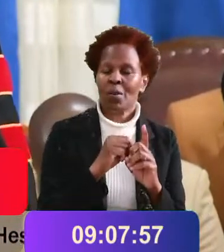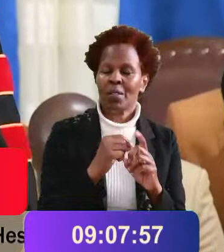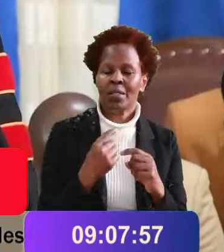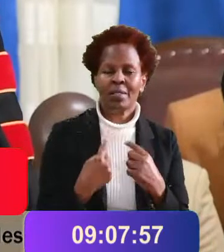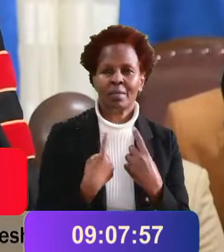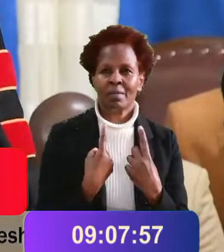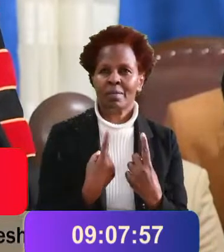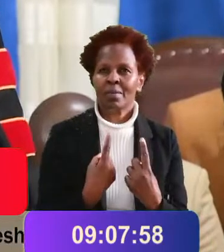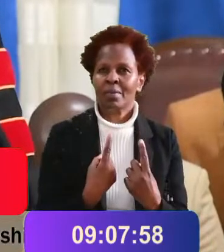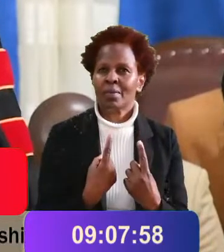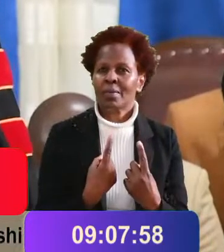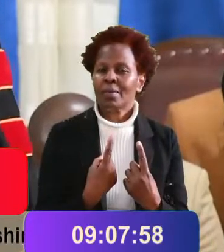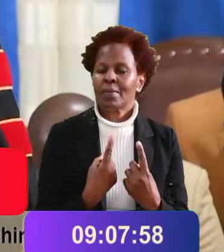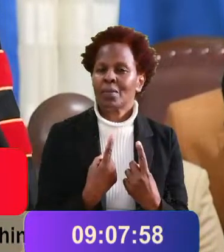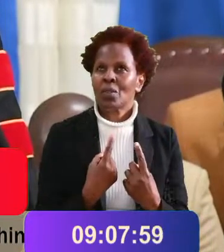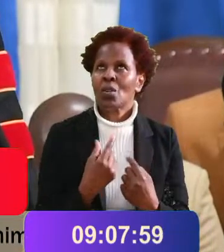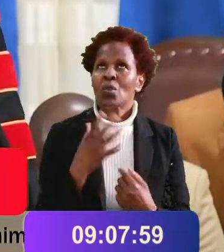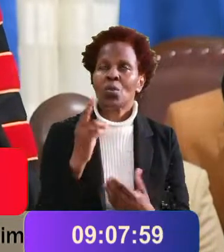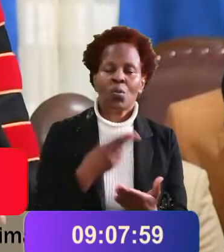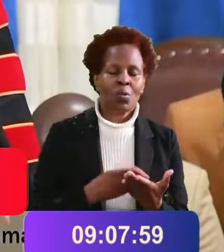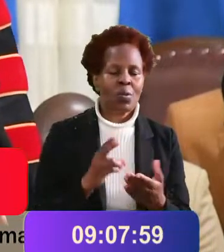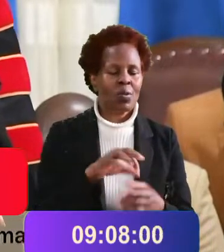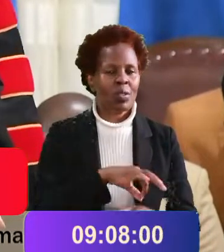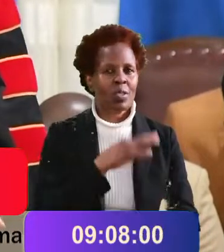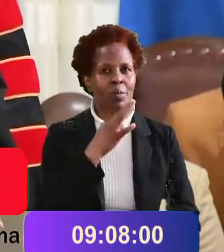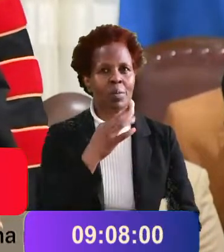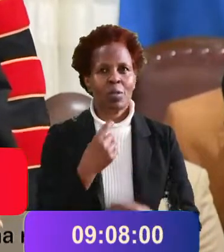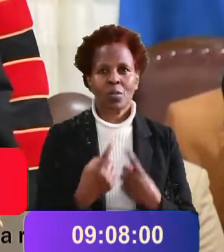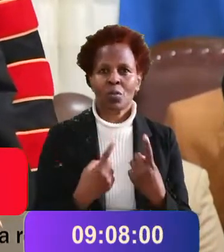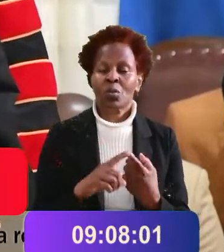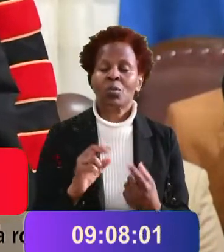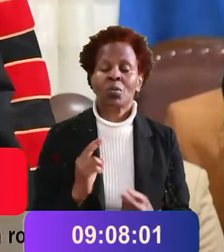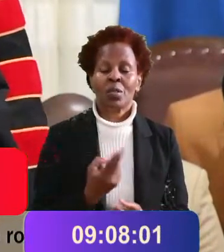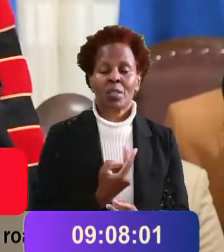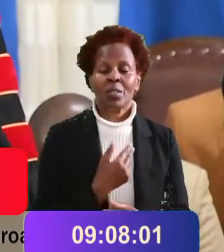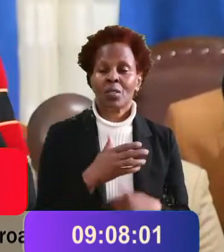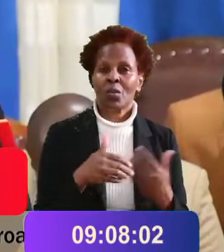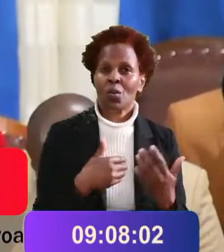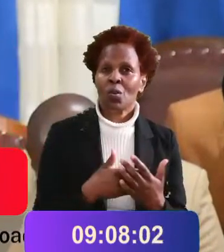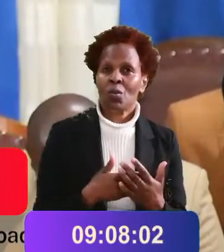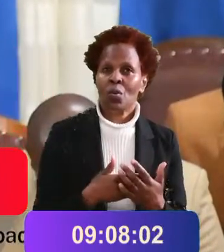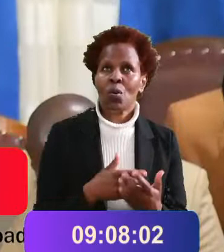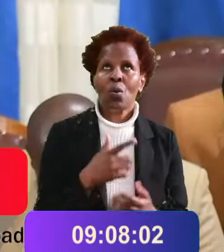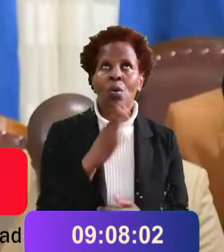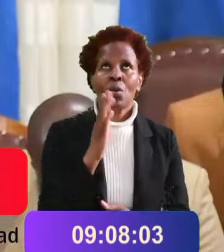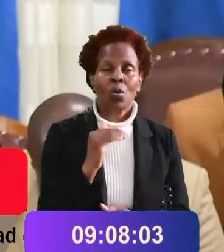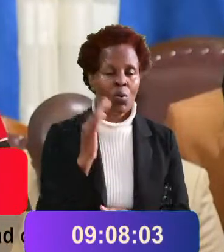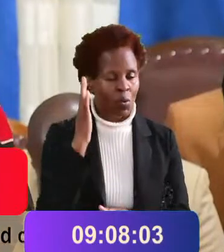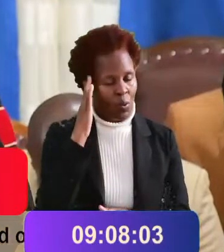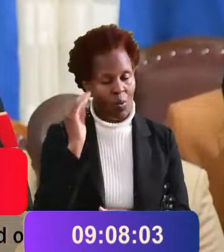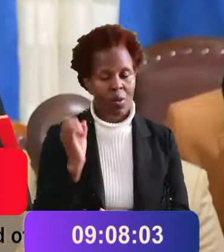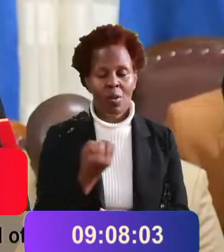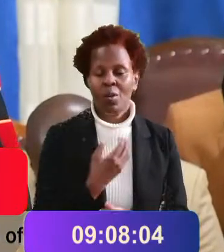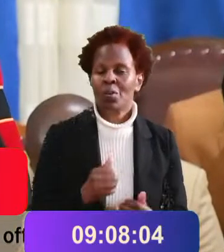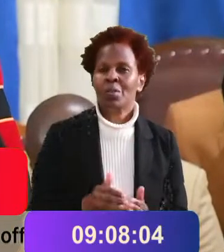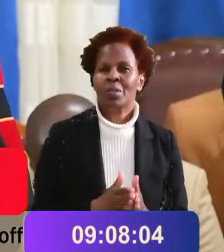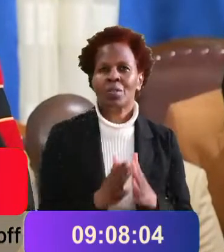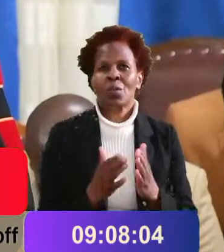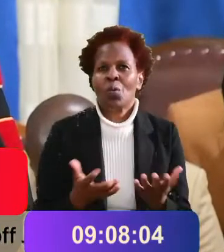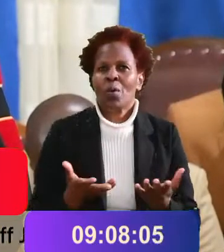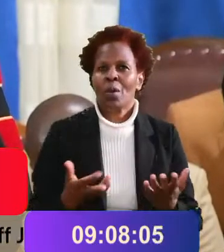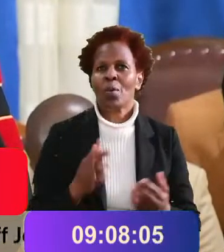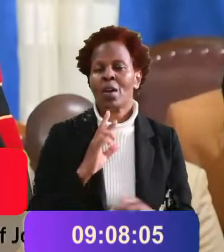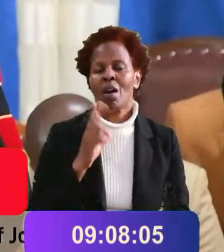proclaimed, may your Holy Spirit minister to each one of us, because you know our stories. You know where we are